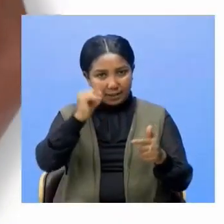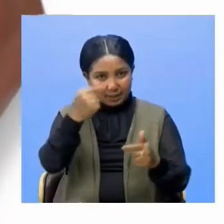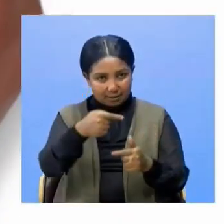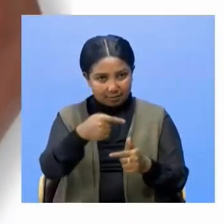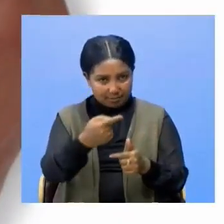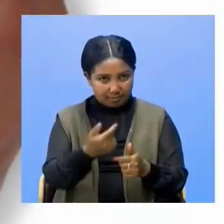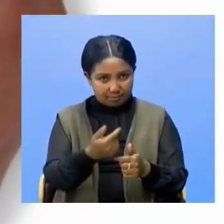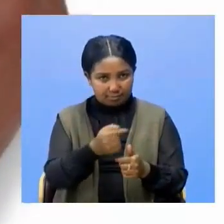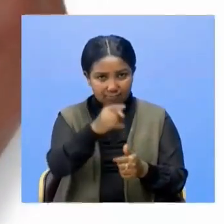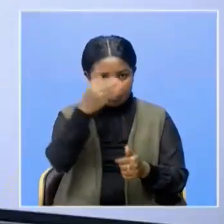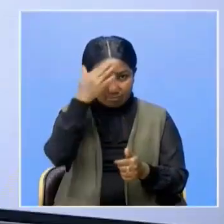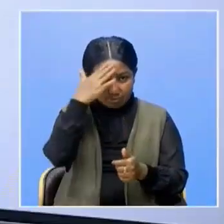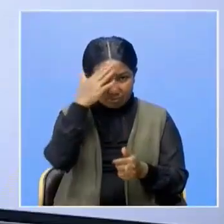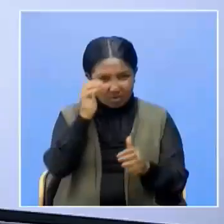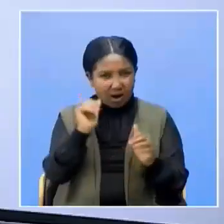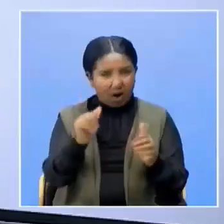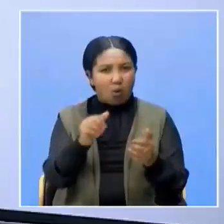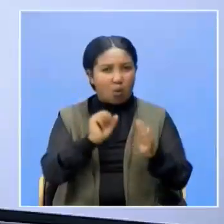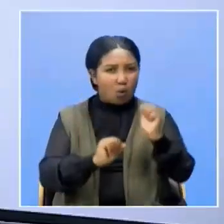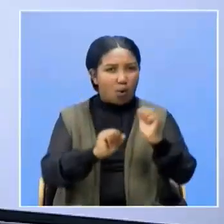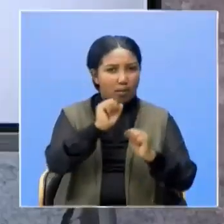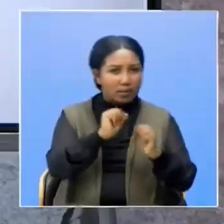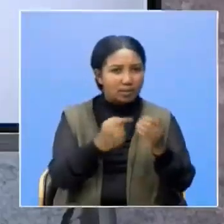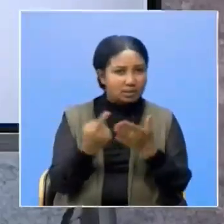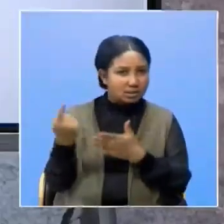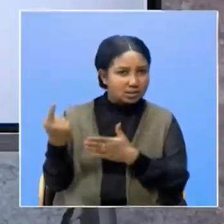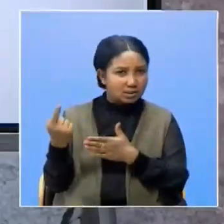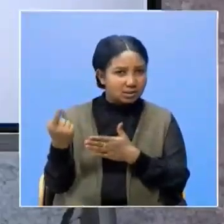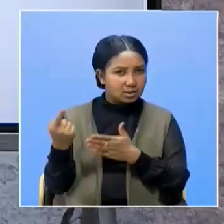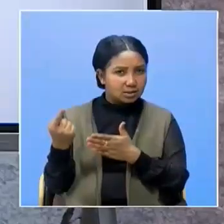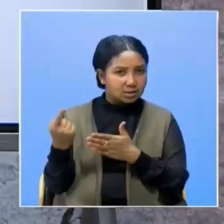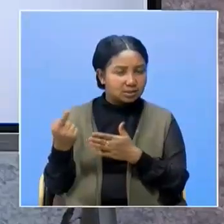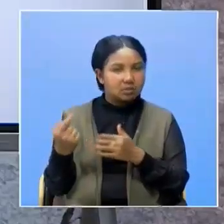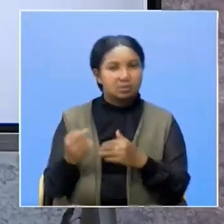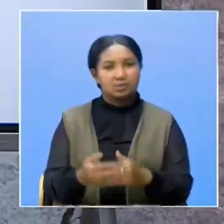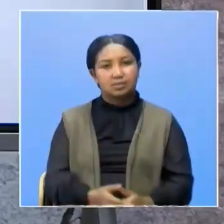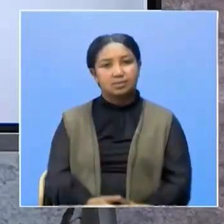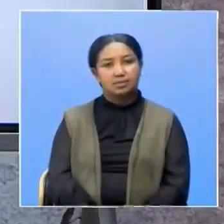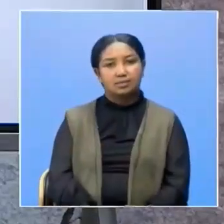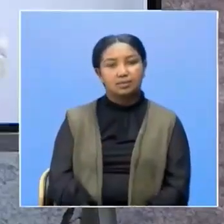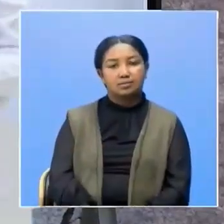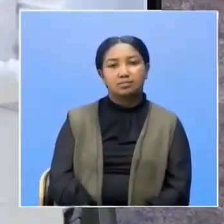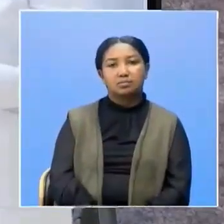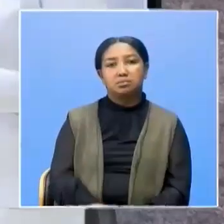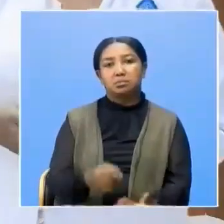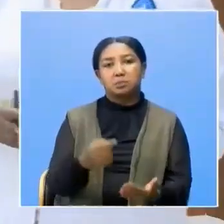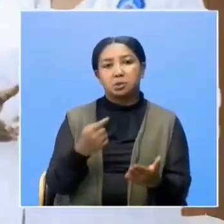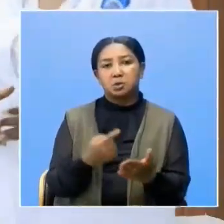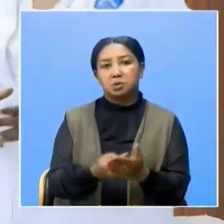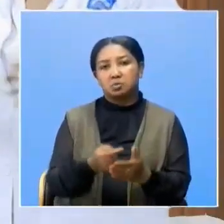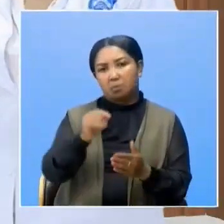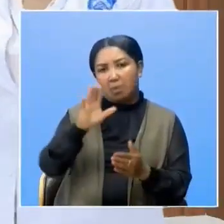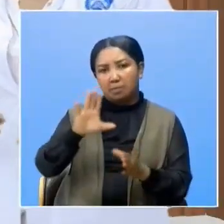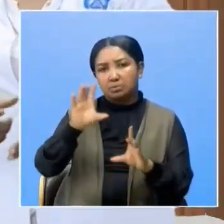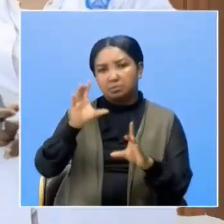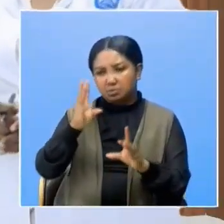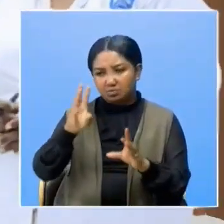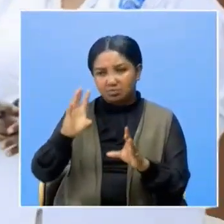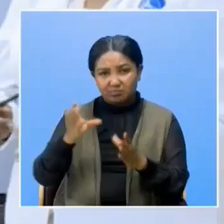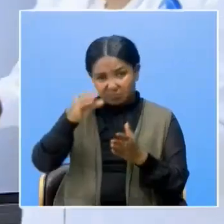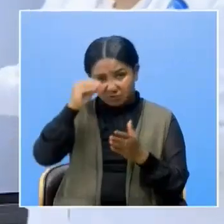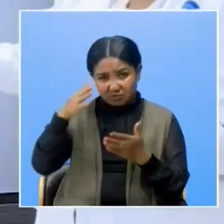I am sure you have learned how to compare this comparative degree and superlative degree starting from grade 5 or grade 4.